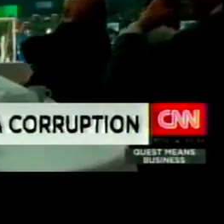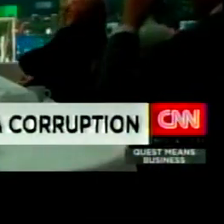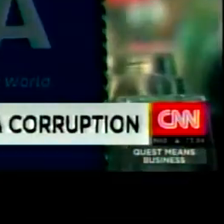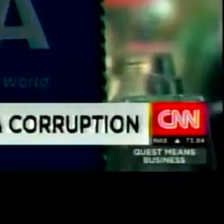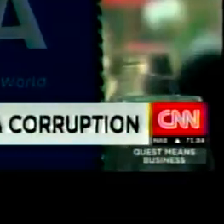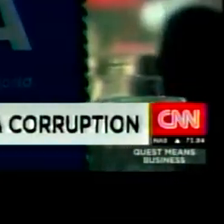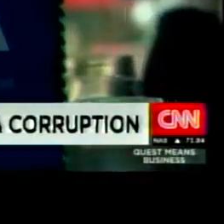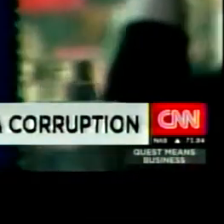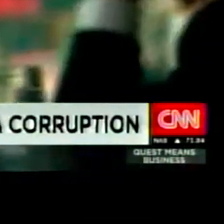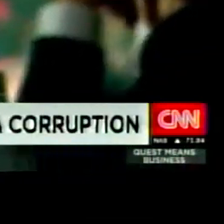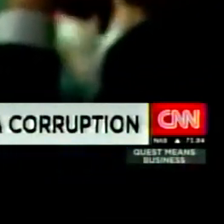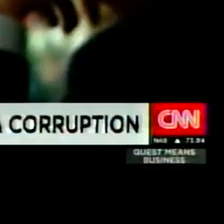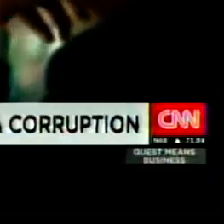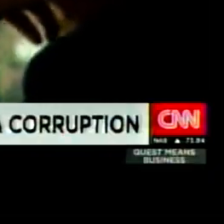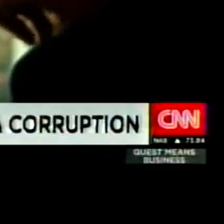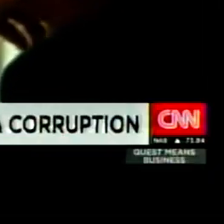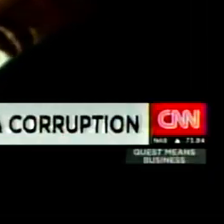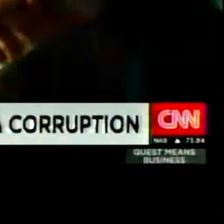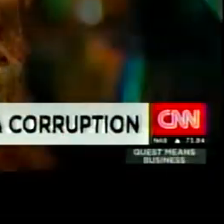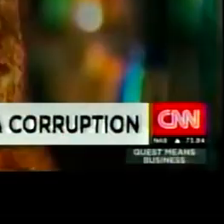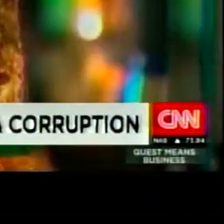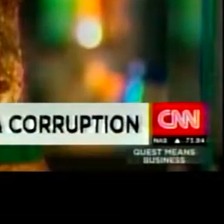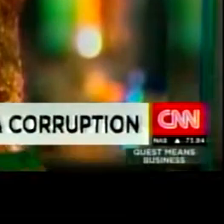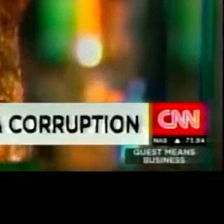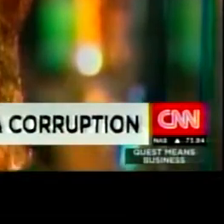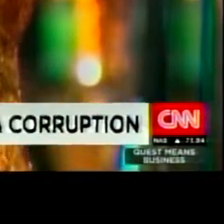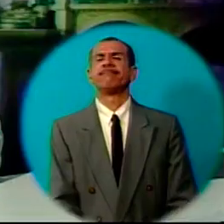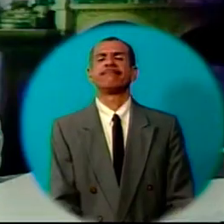be even more scandal-ridden than the previous 4.